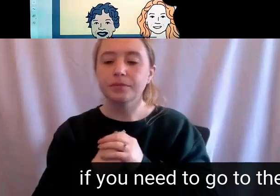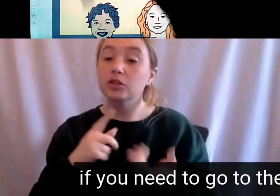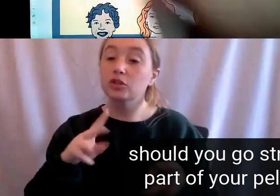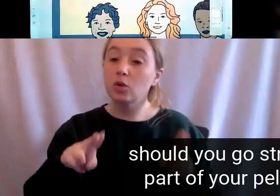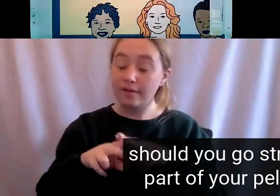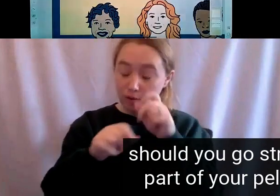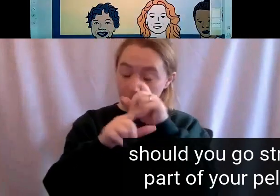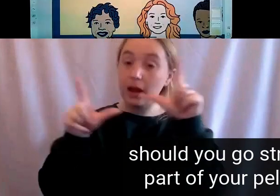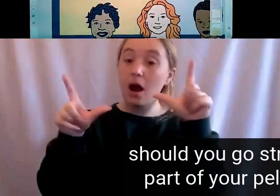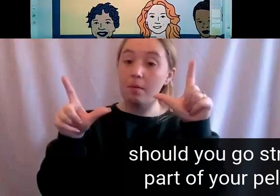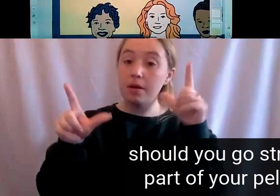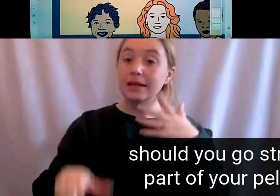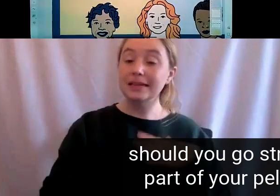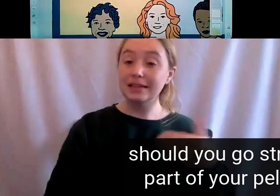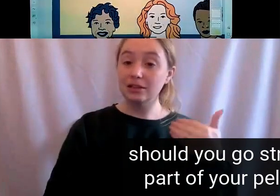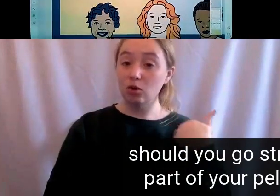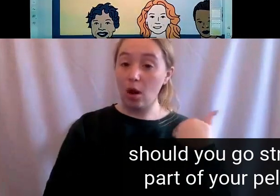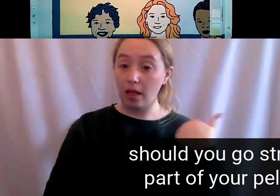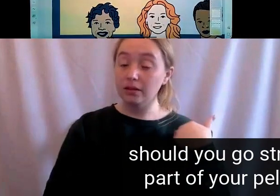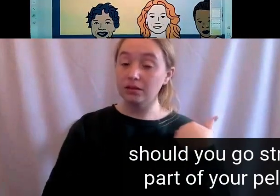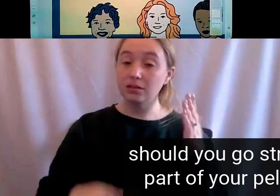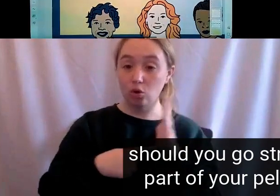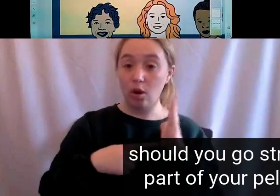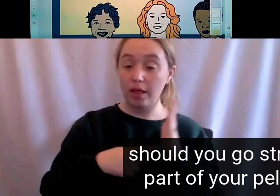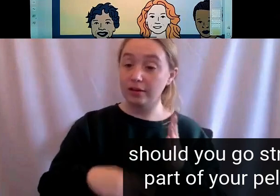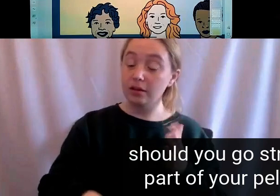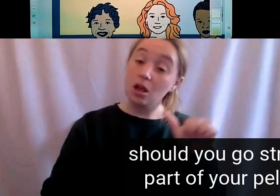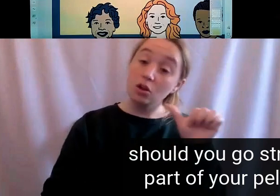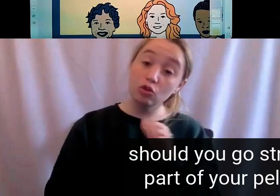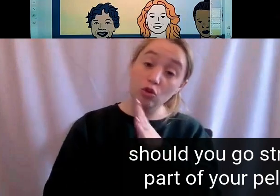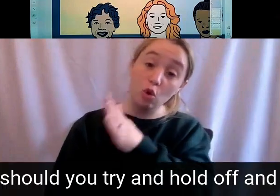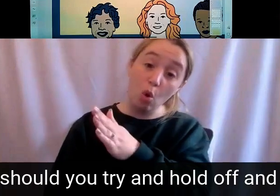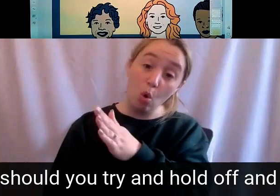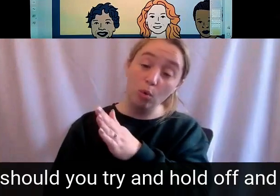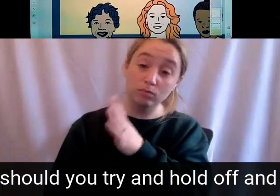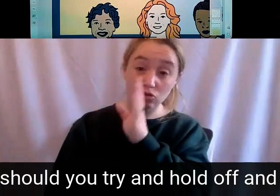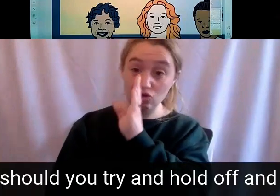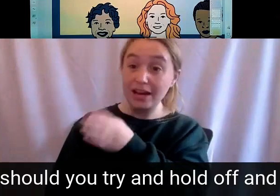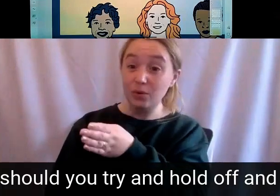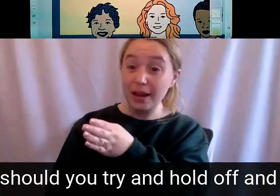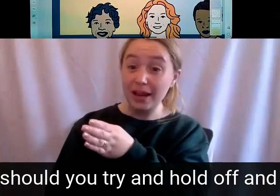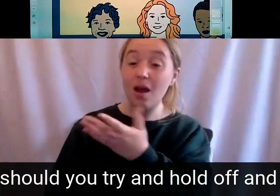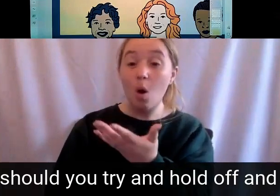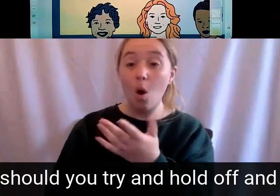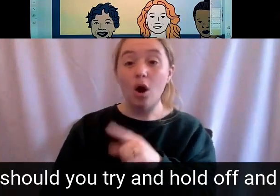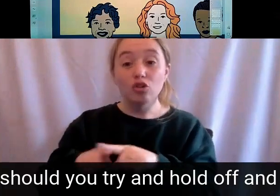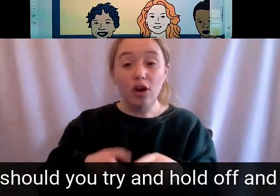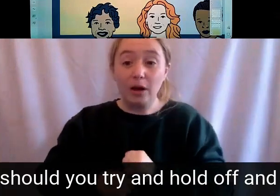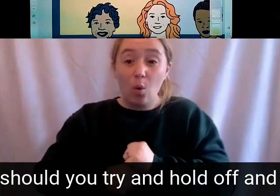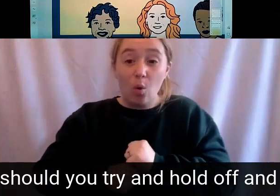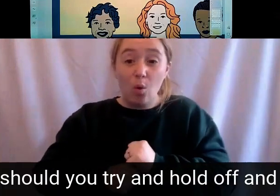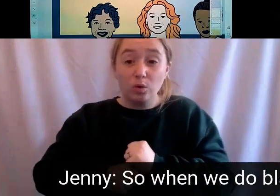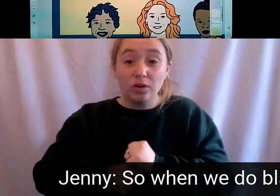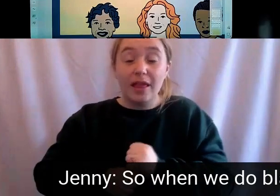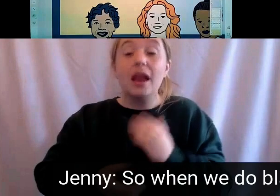night, should you go straight away, or as part of your pelvic floor regime, should you try and hold on and wait until you really